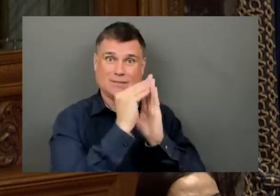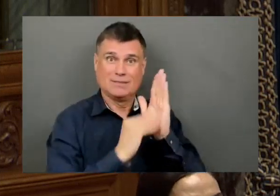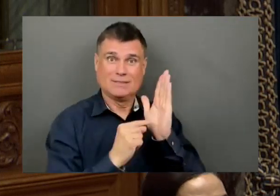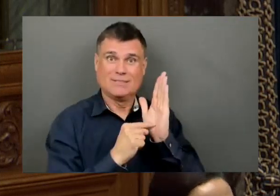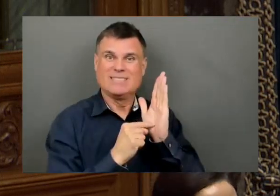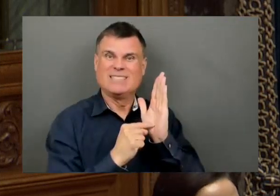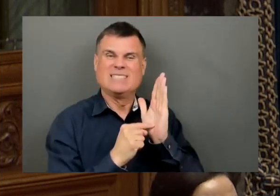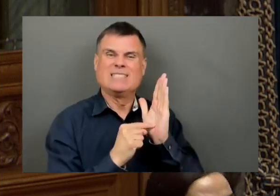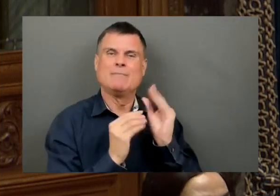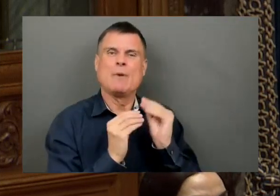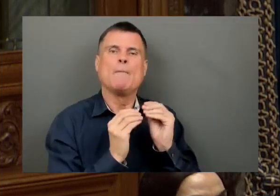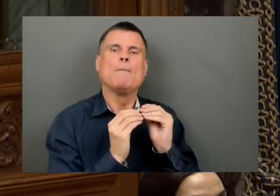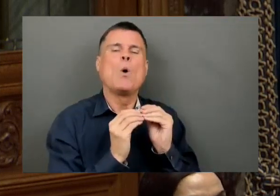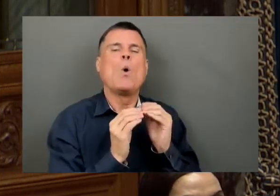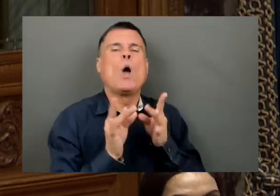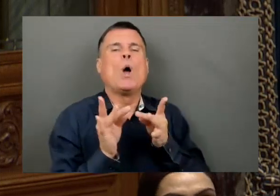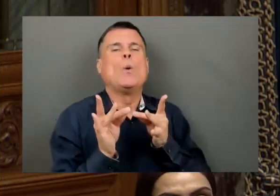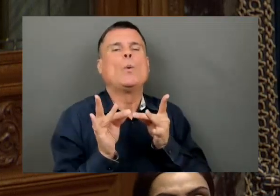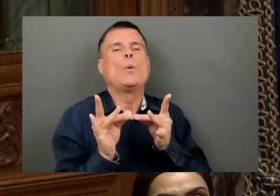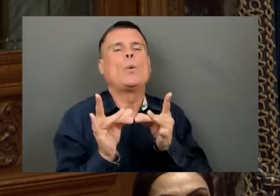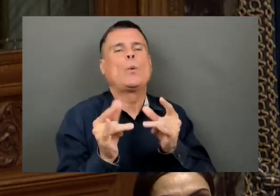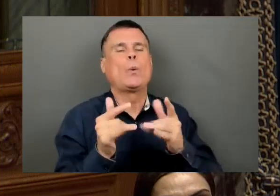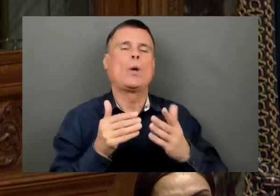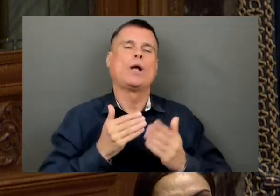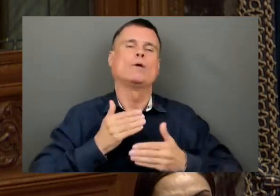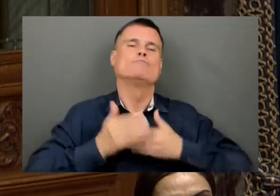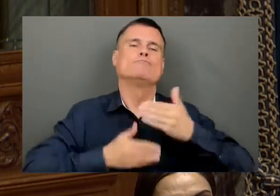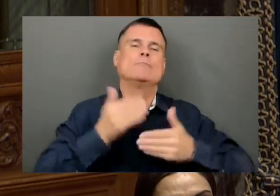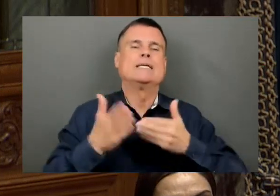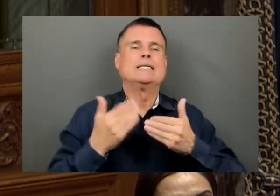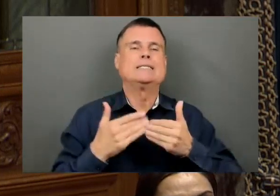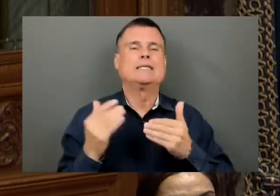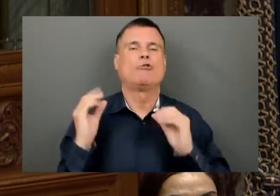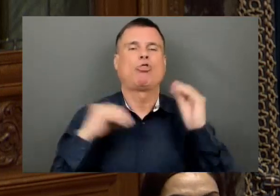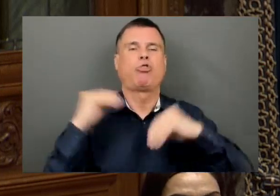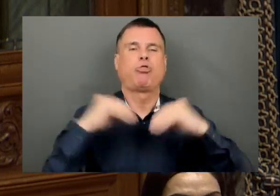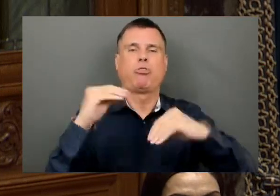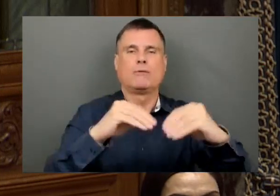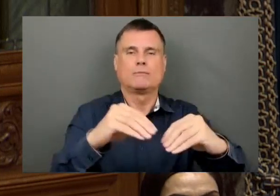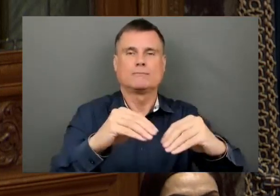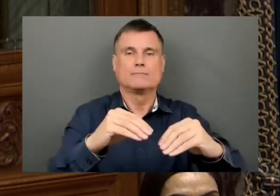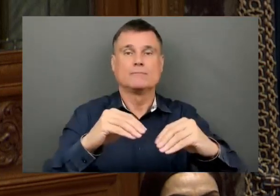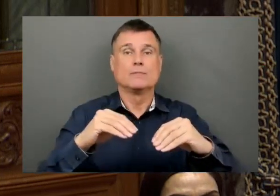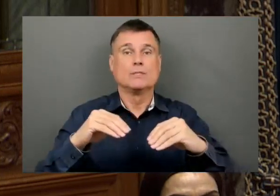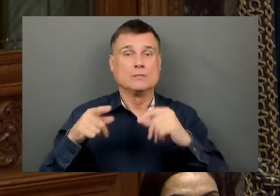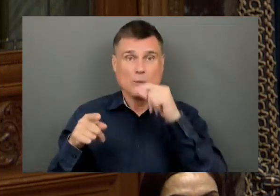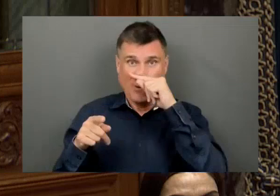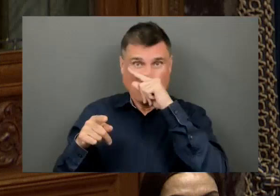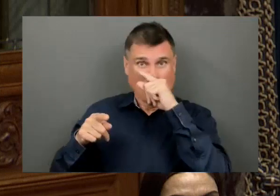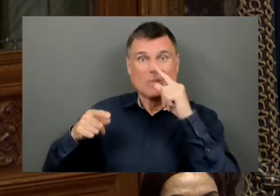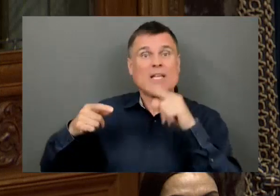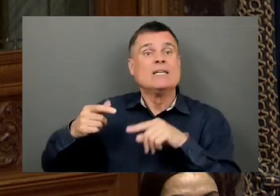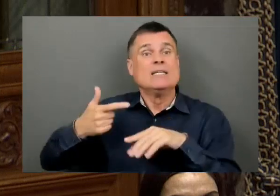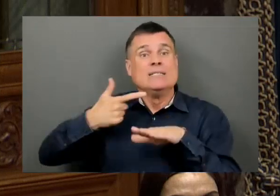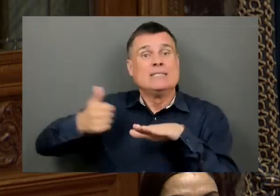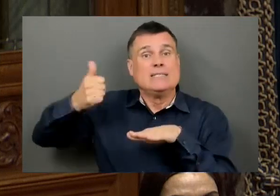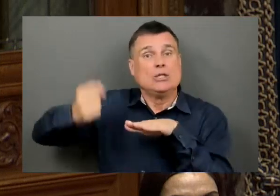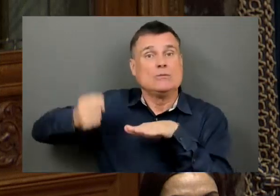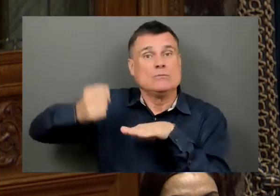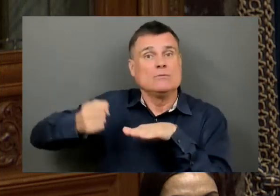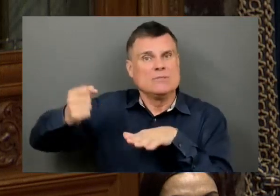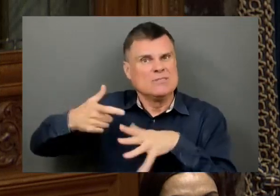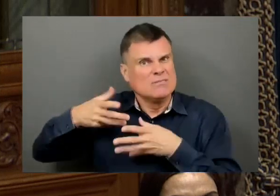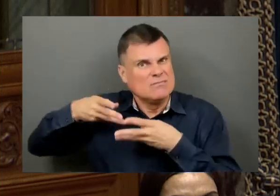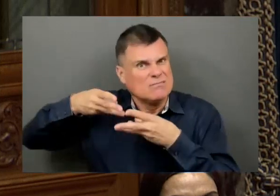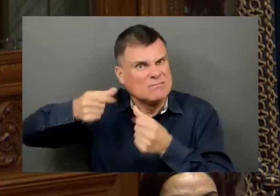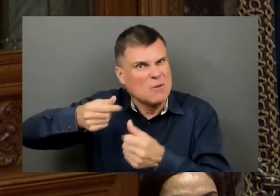Gittinyah Hereditary Chief, said a streamlined process is quite scary, especially if it lacks transparency, takes shortcuts, and doesn't allow